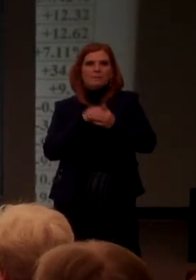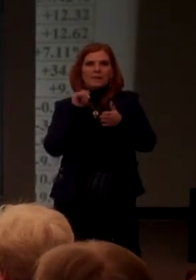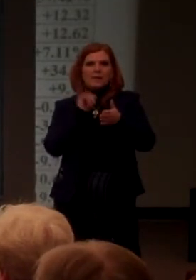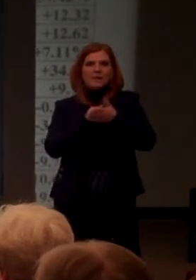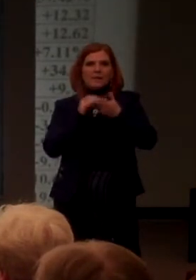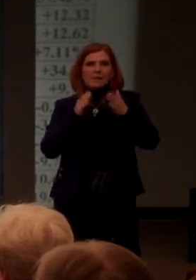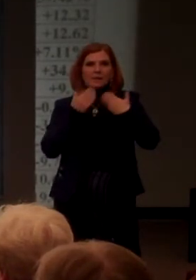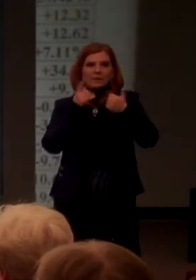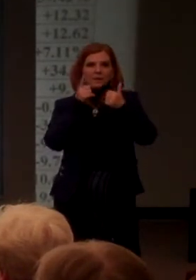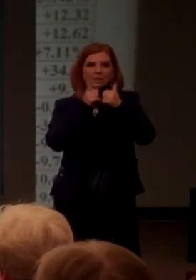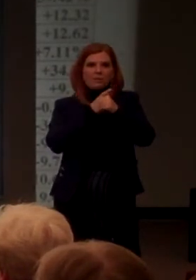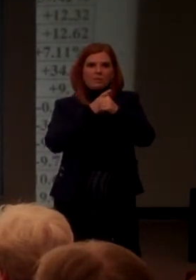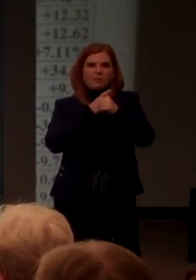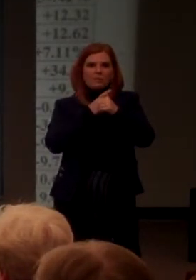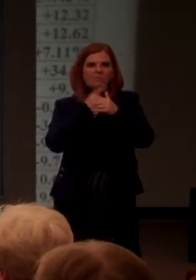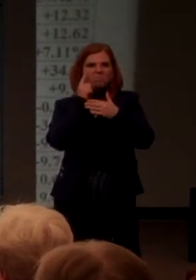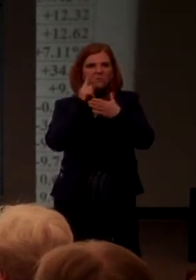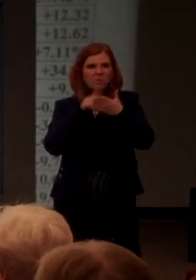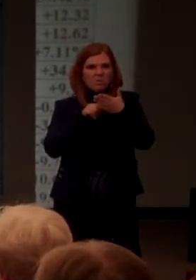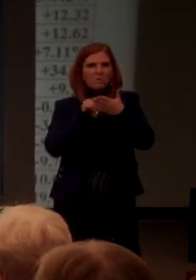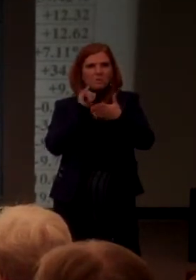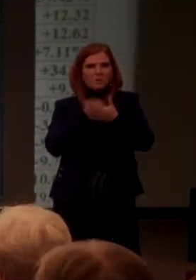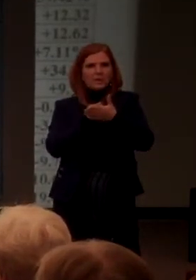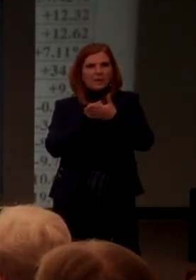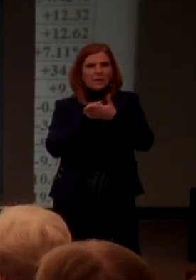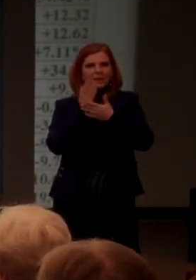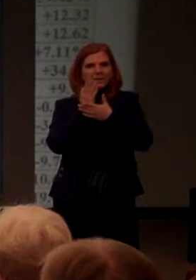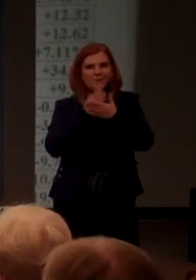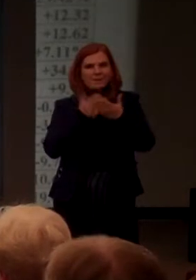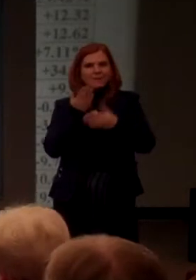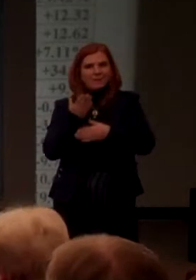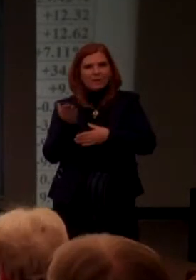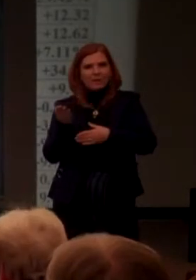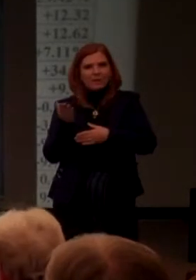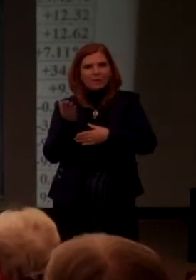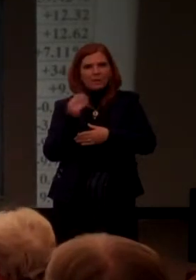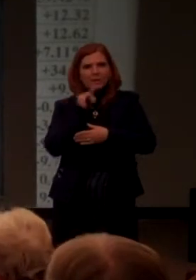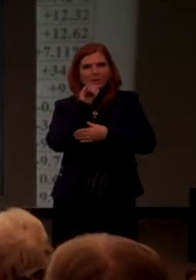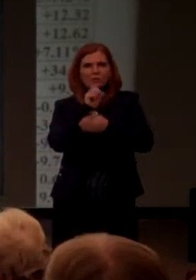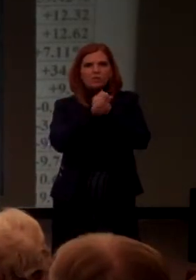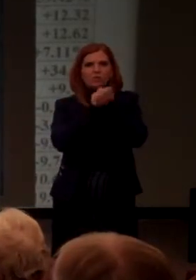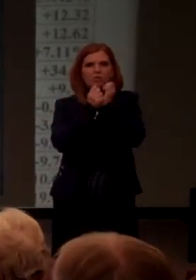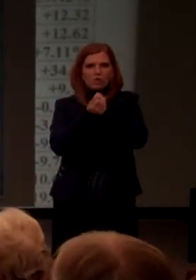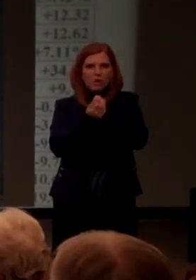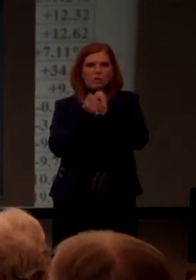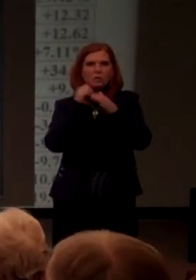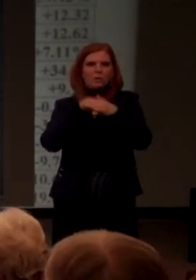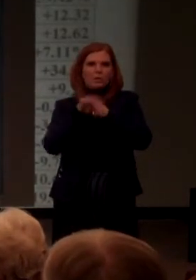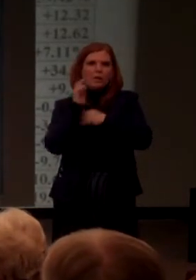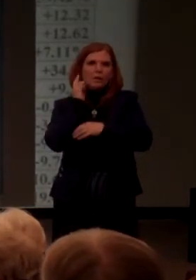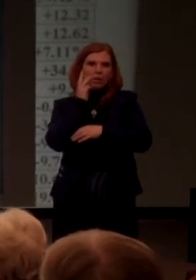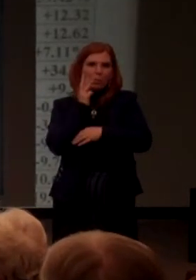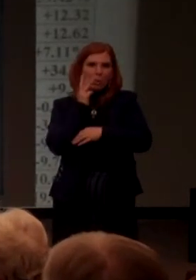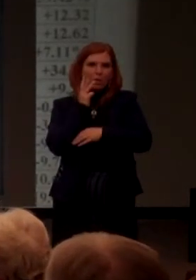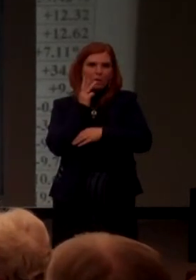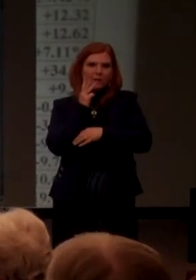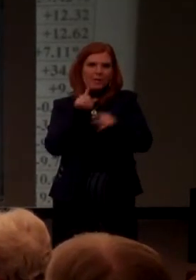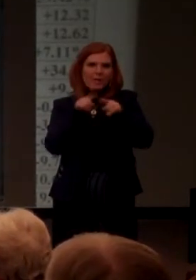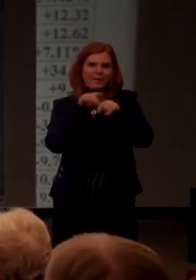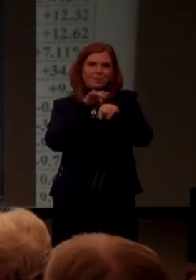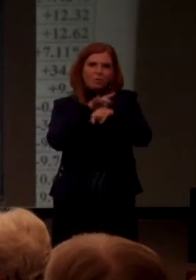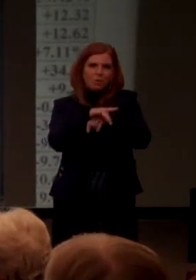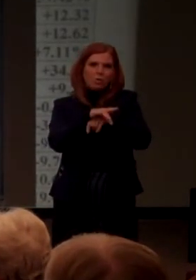that gives us our first indication that something is changing in Wheeling as